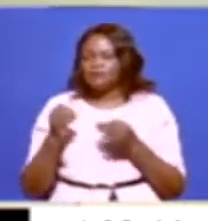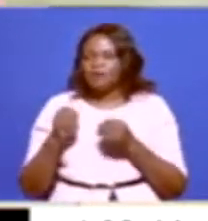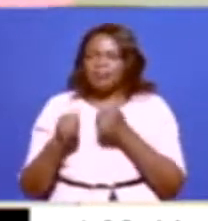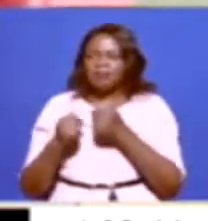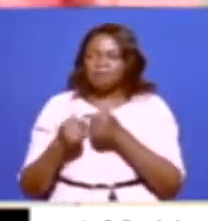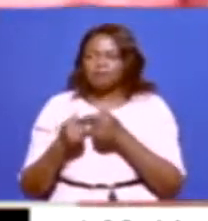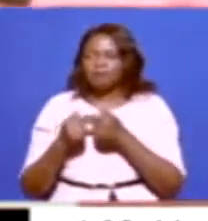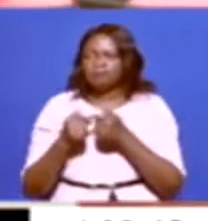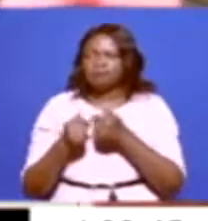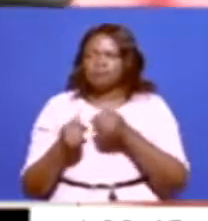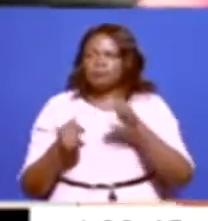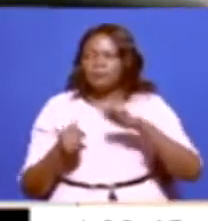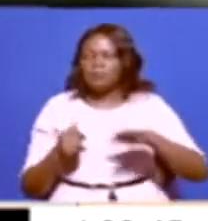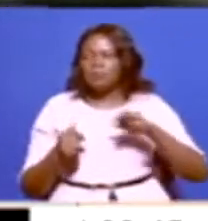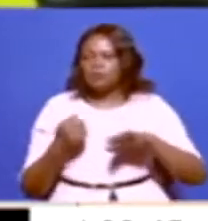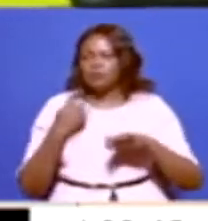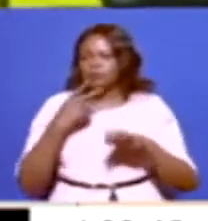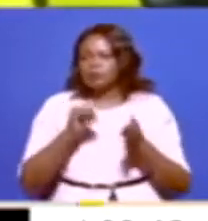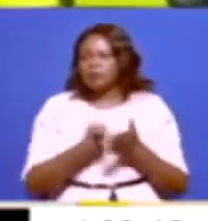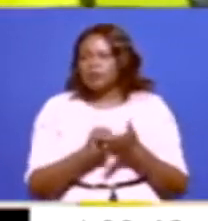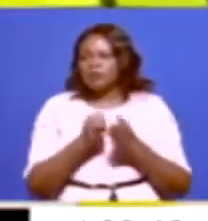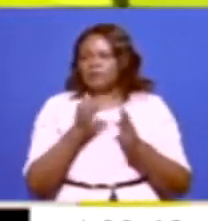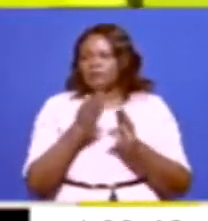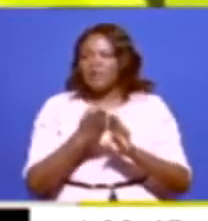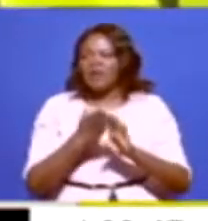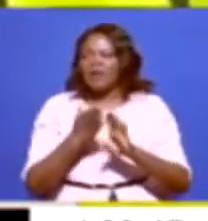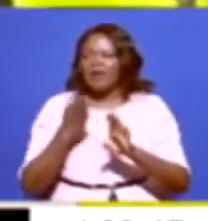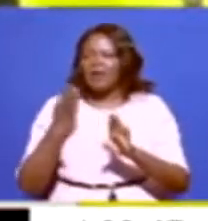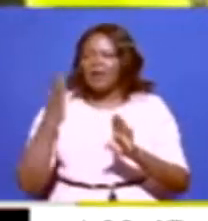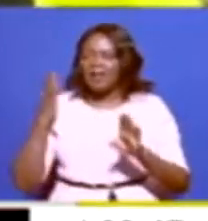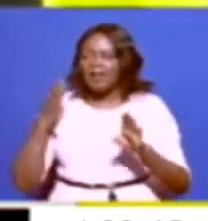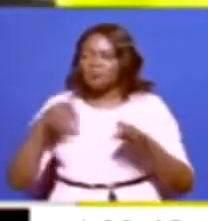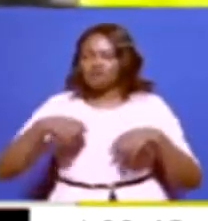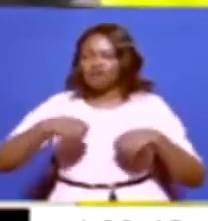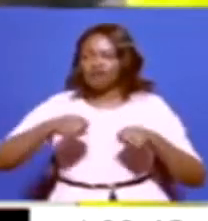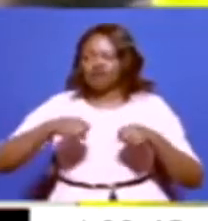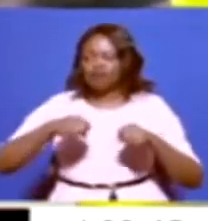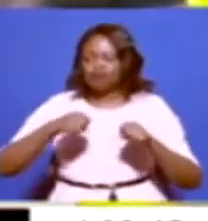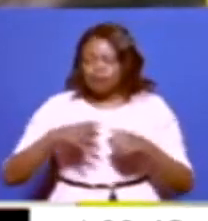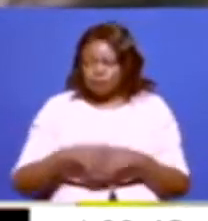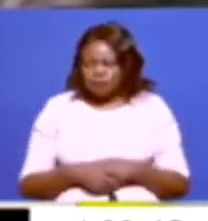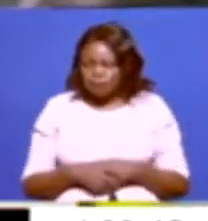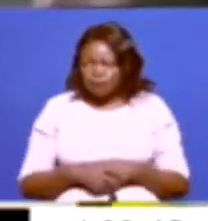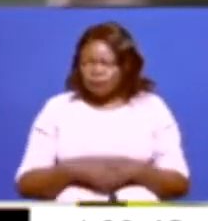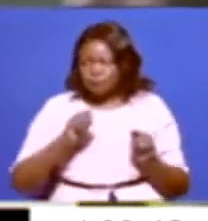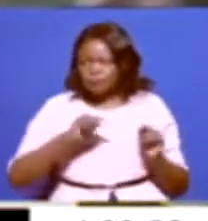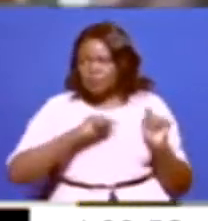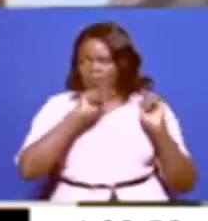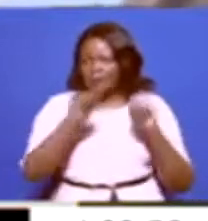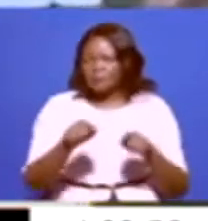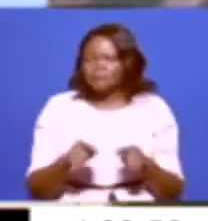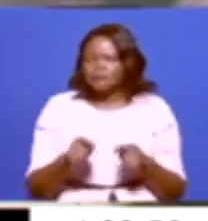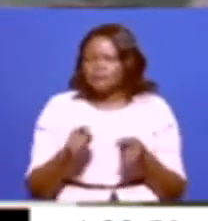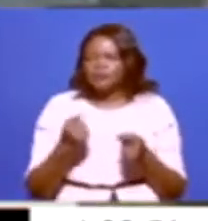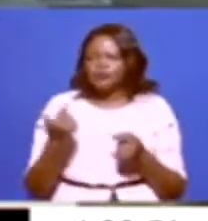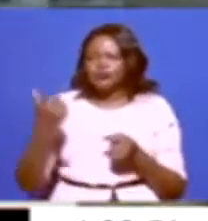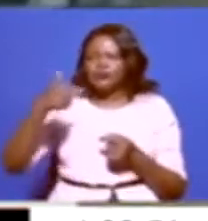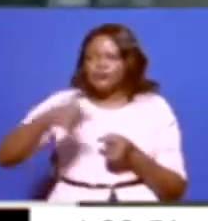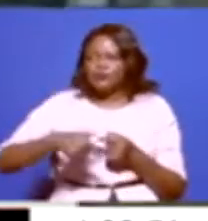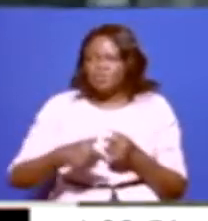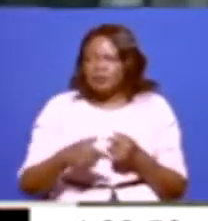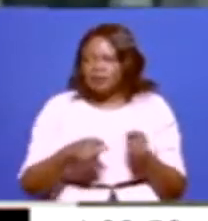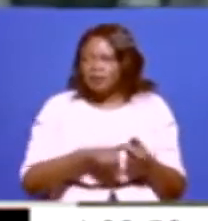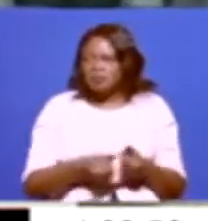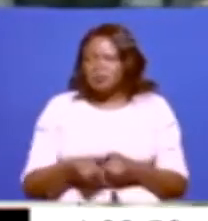it pans, you can see that is the line of the motorcycles, commonly known as boda boda, coming here just to refuel, as well as those